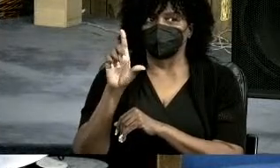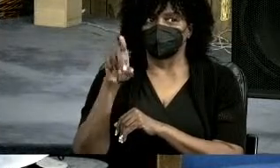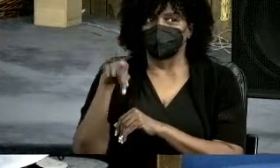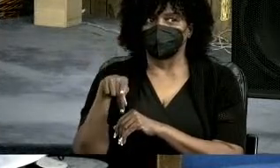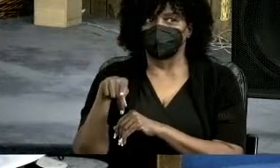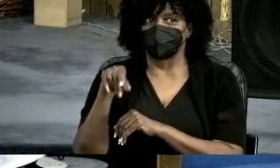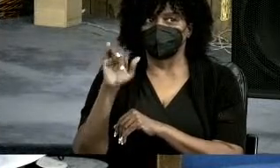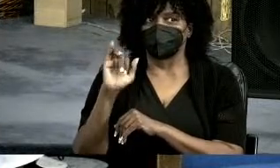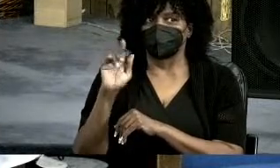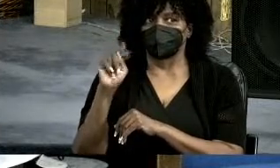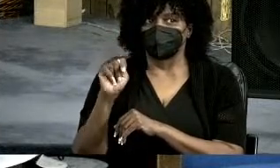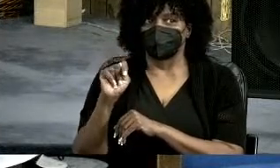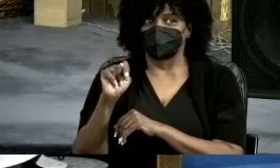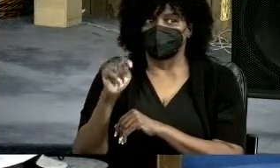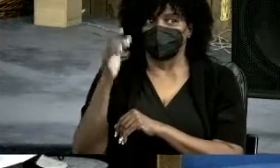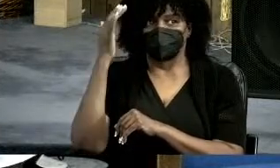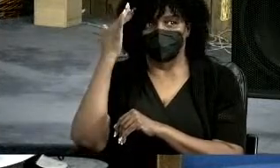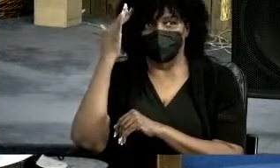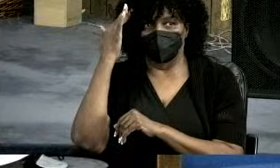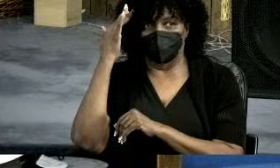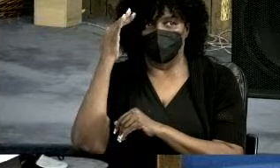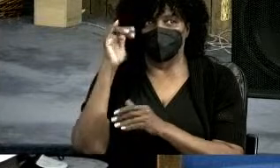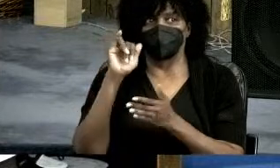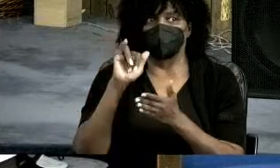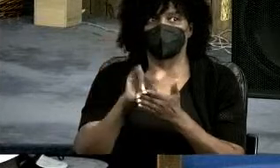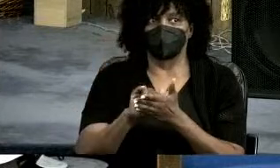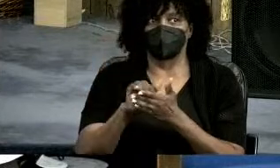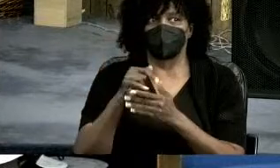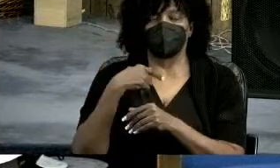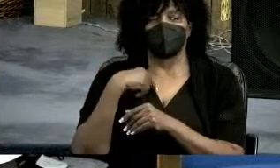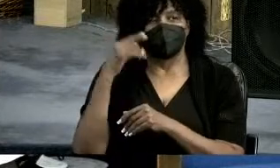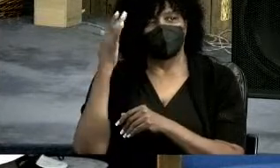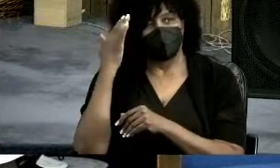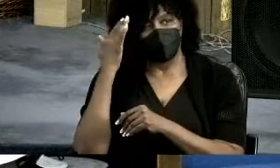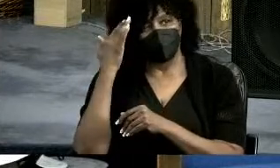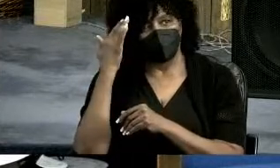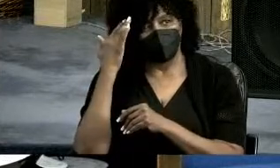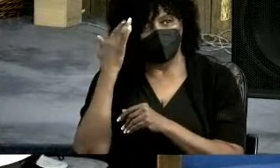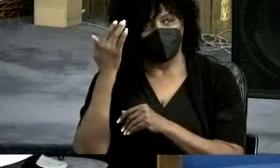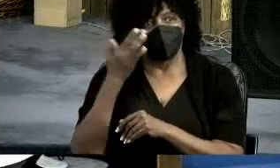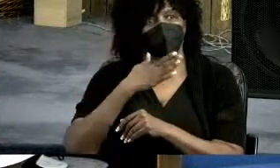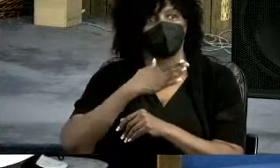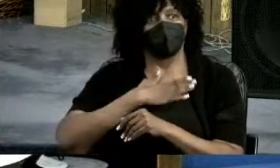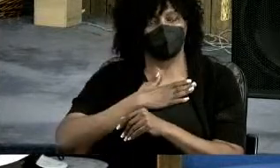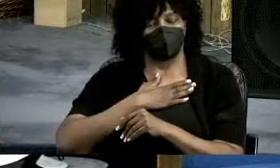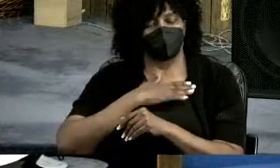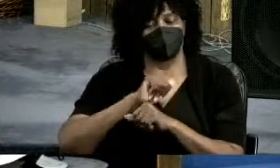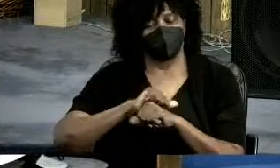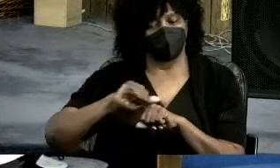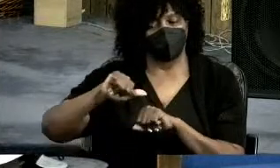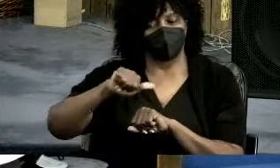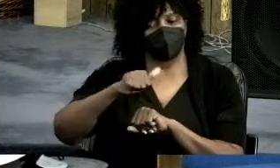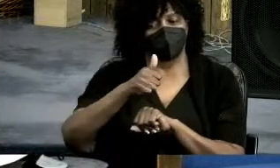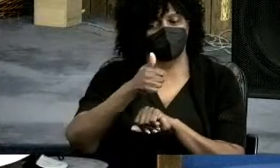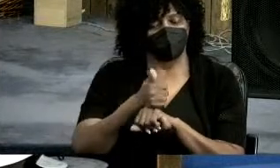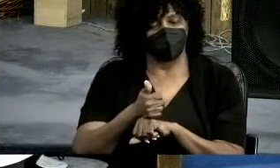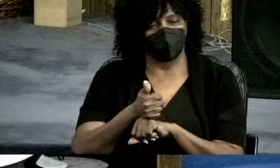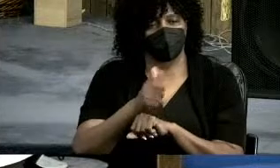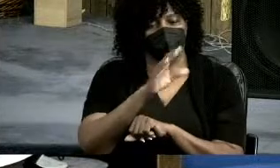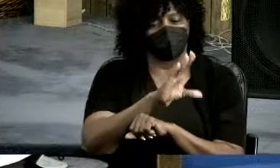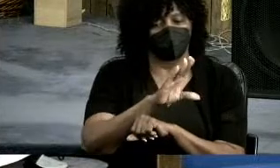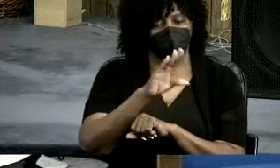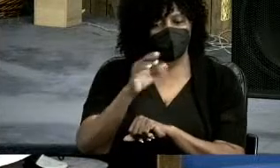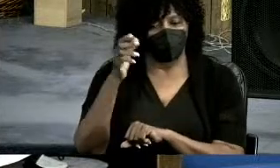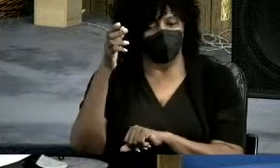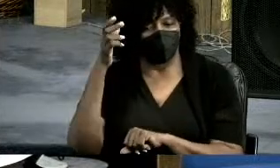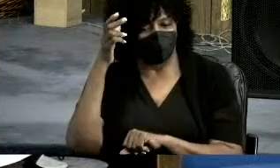the what. Just know that I recognize my position in Christ. And I know that the